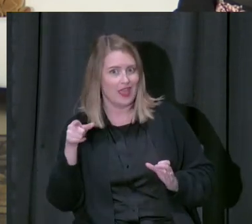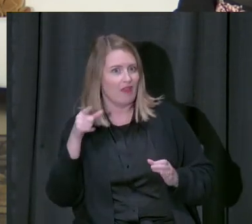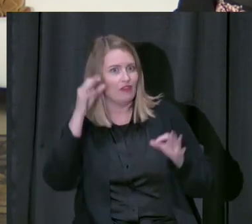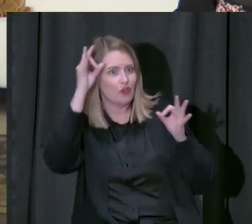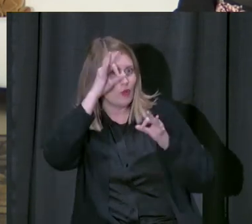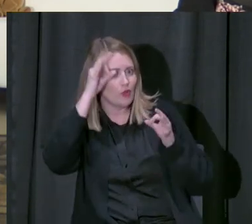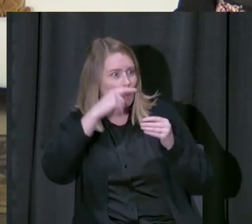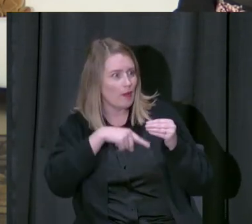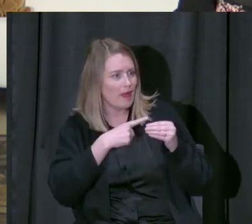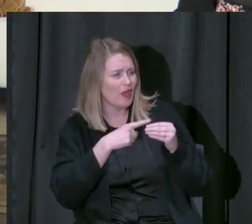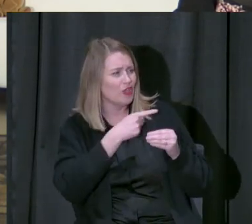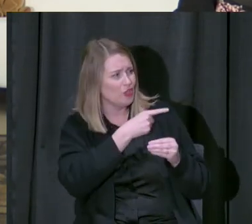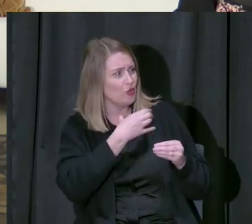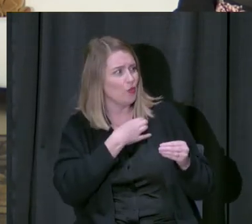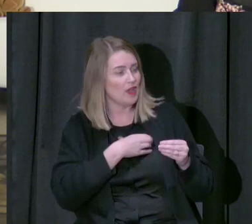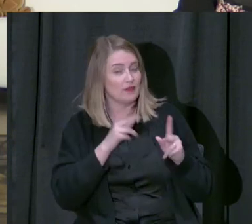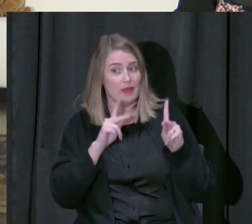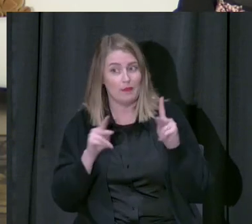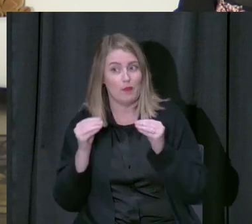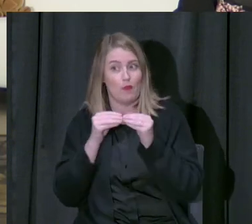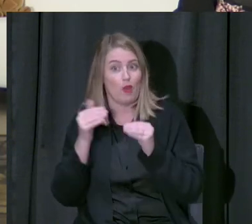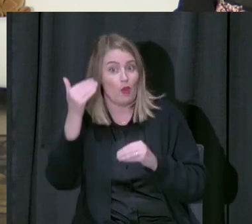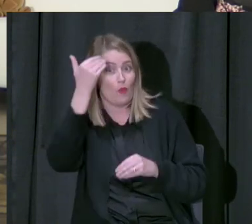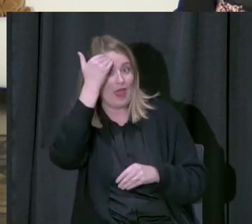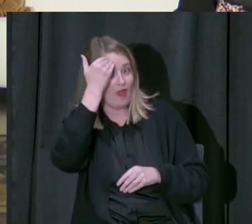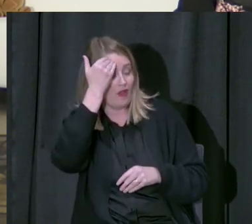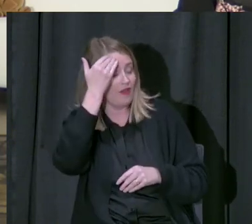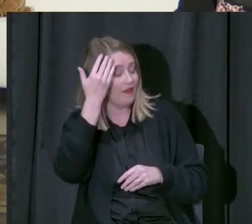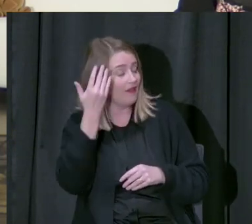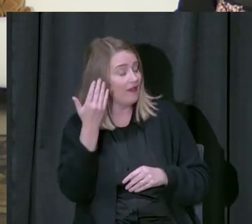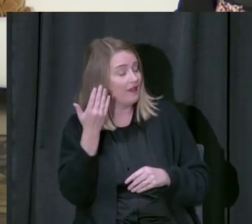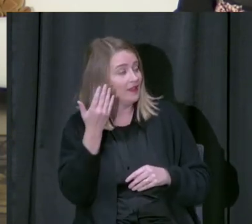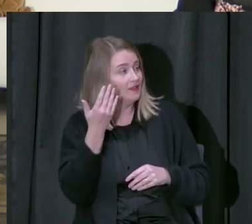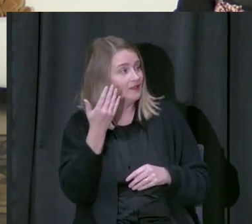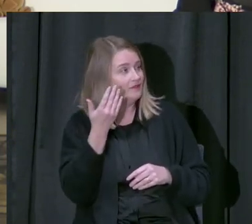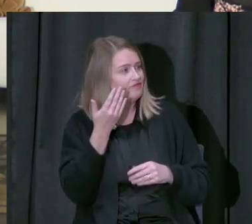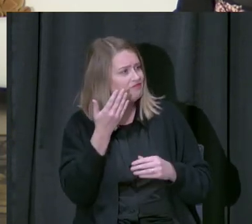or that you wished people were more aware of? And